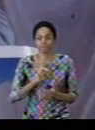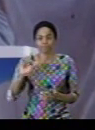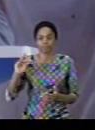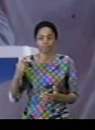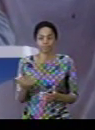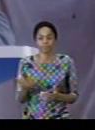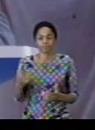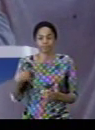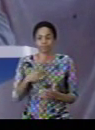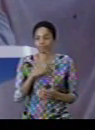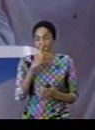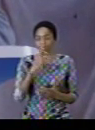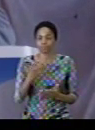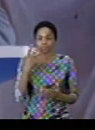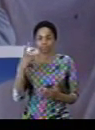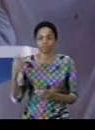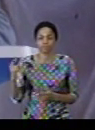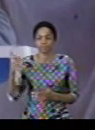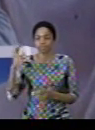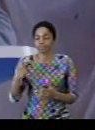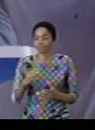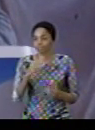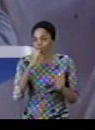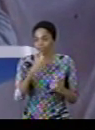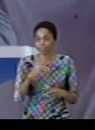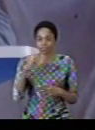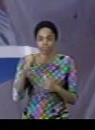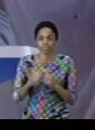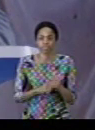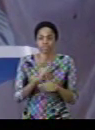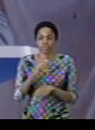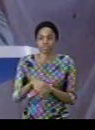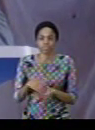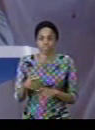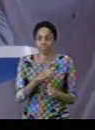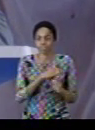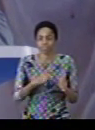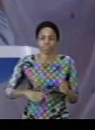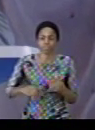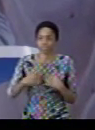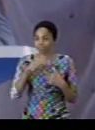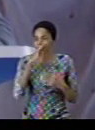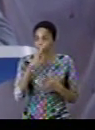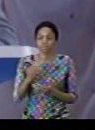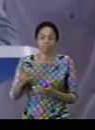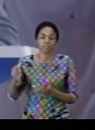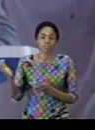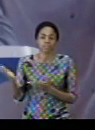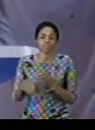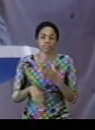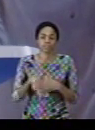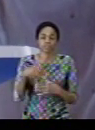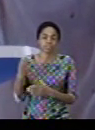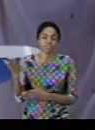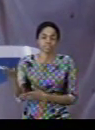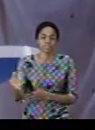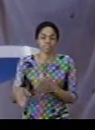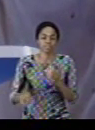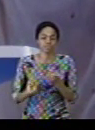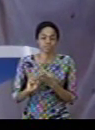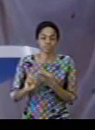blessing every night. The Lord has been stretching for his hand mightily to wrought